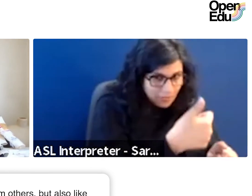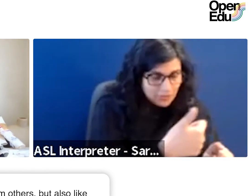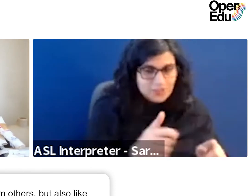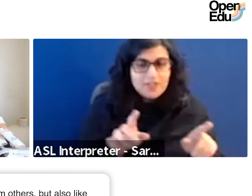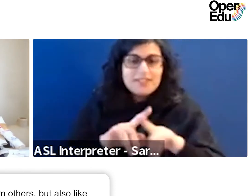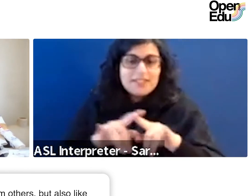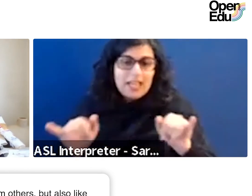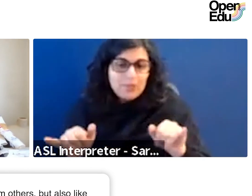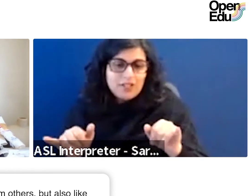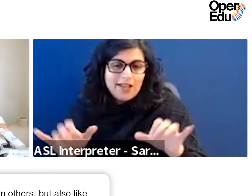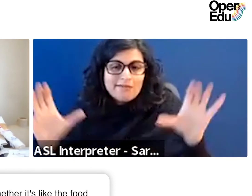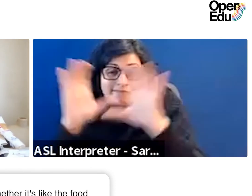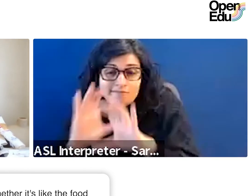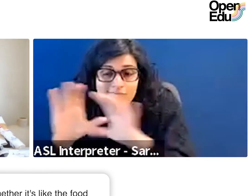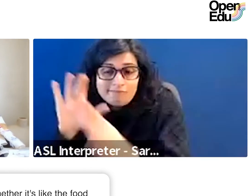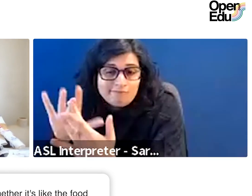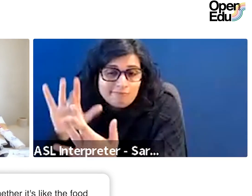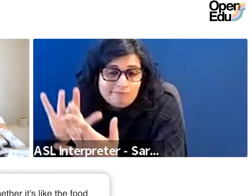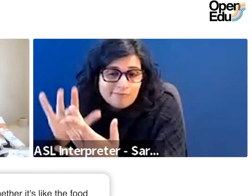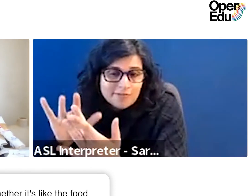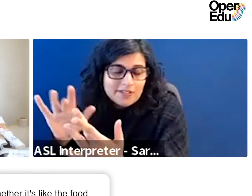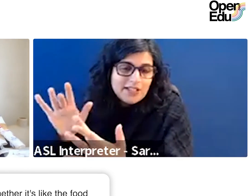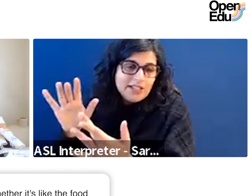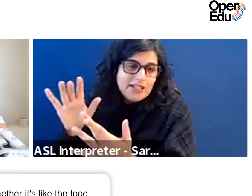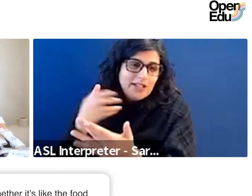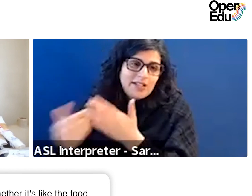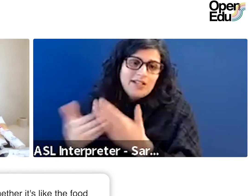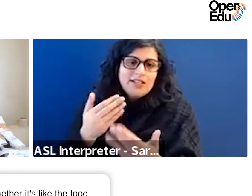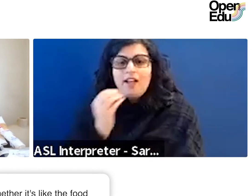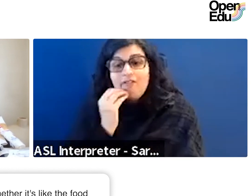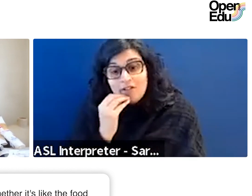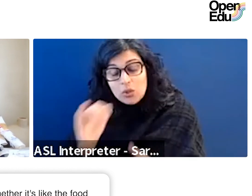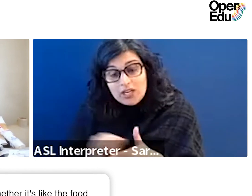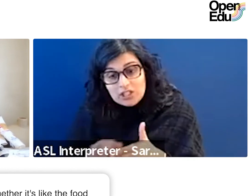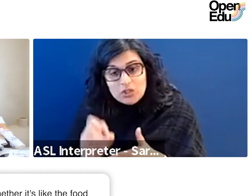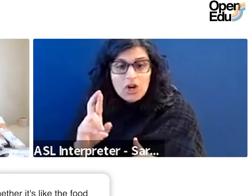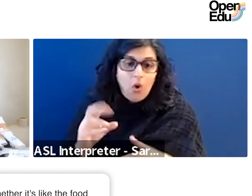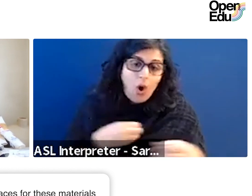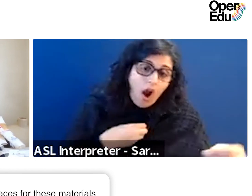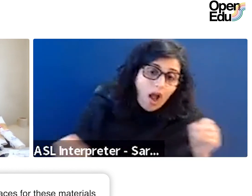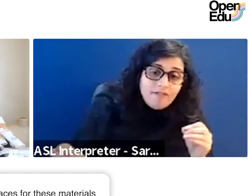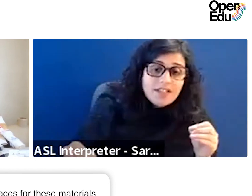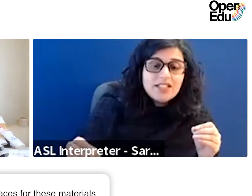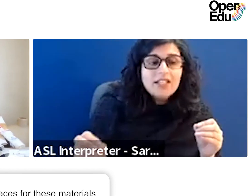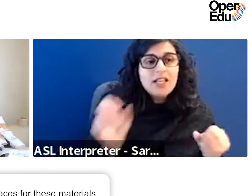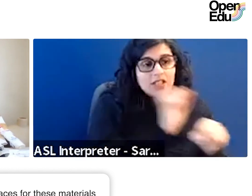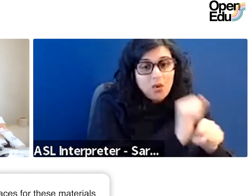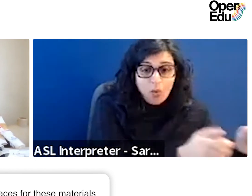like seeking out and reaching out to whether it's like the food industry or like offices and